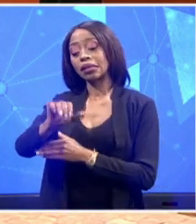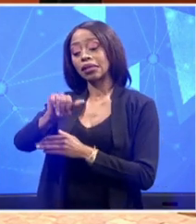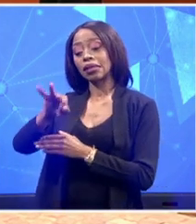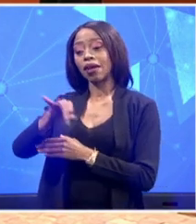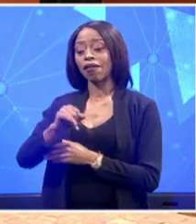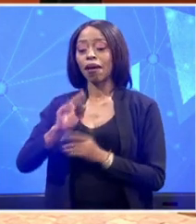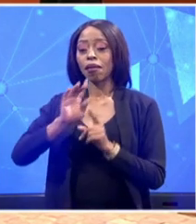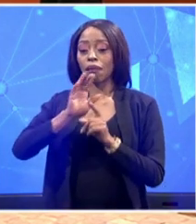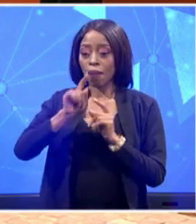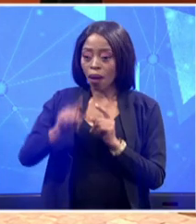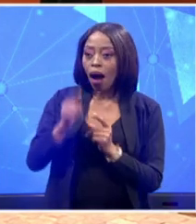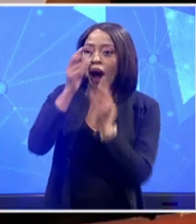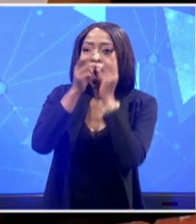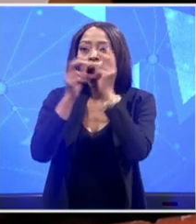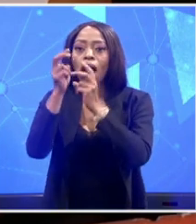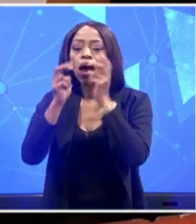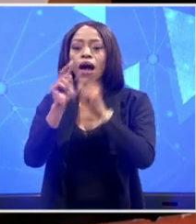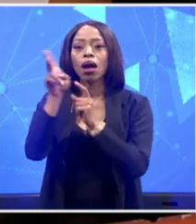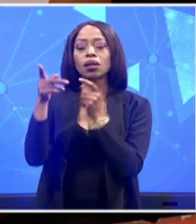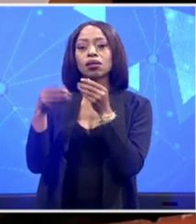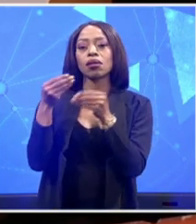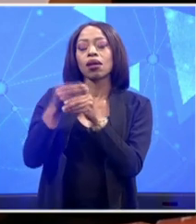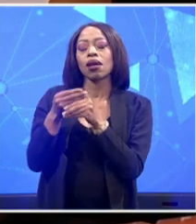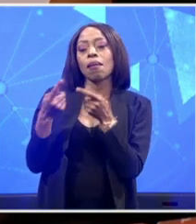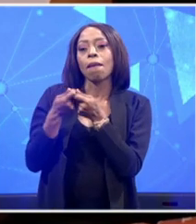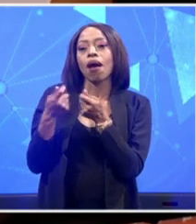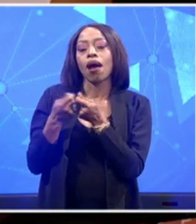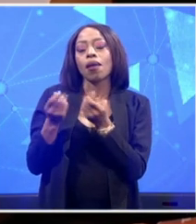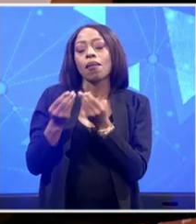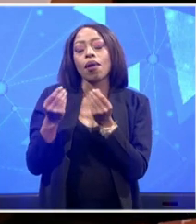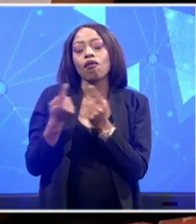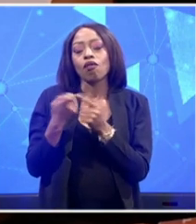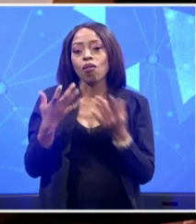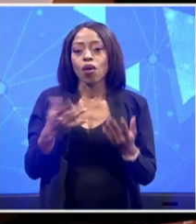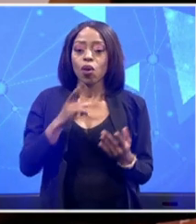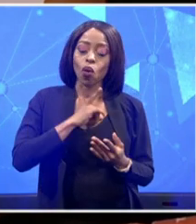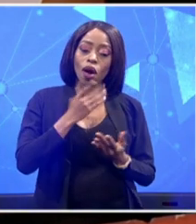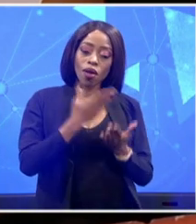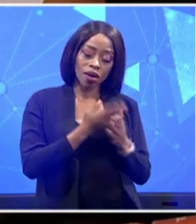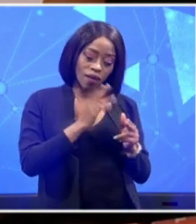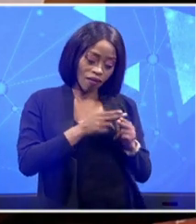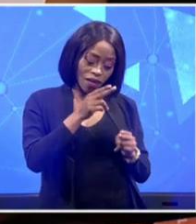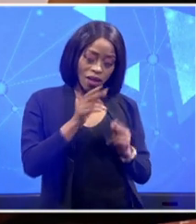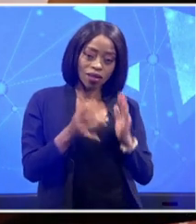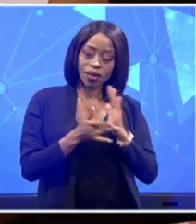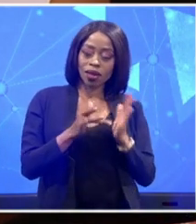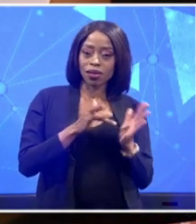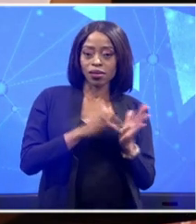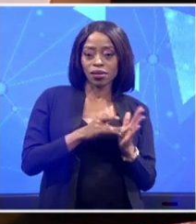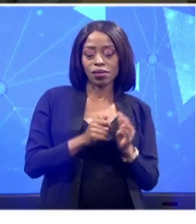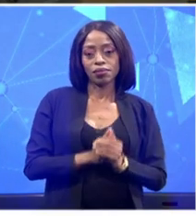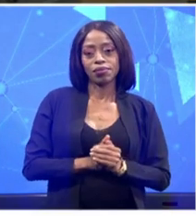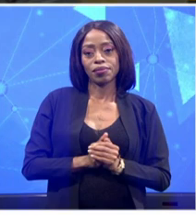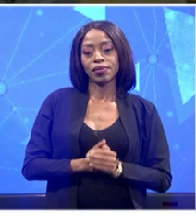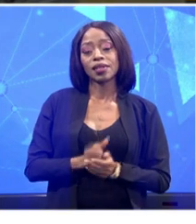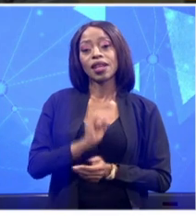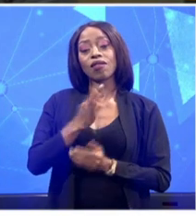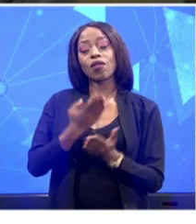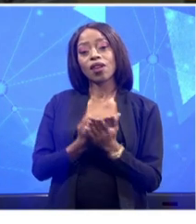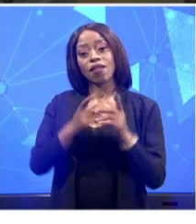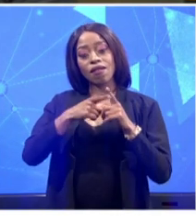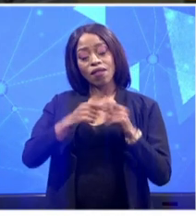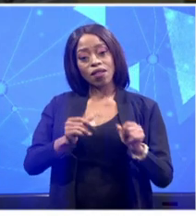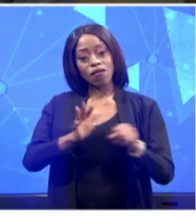elsewhere to find the extra funding to complete its technical centre. For us to complete the